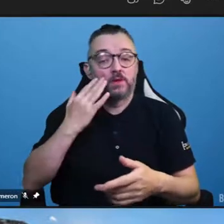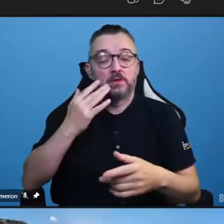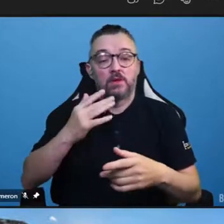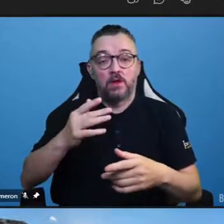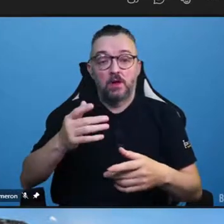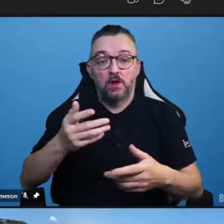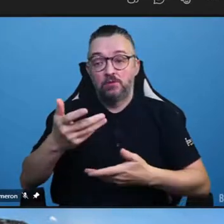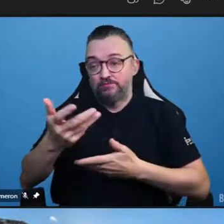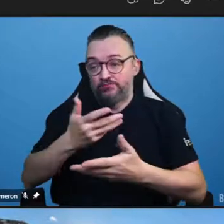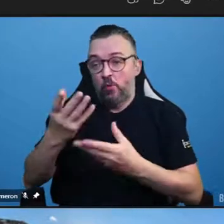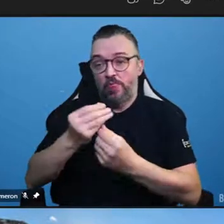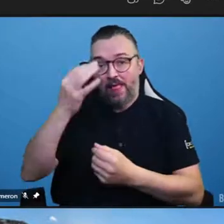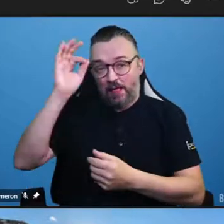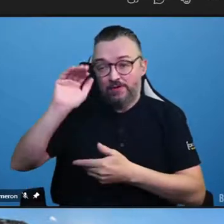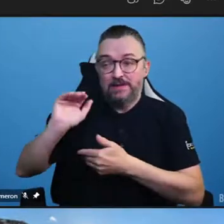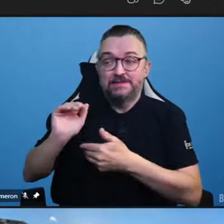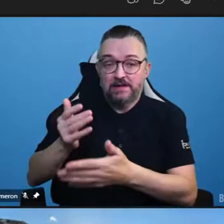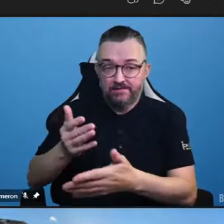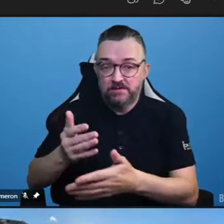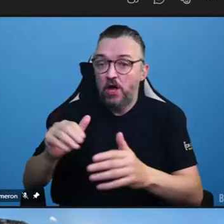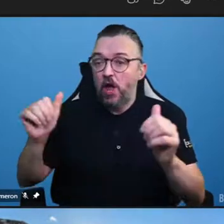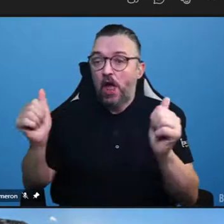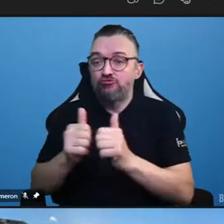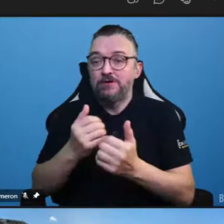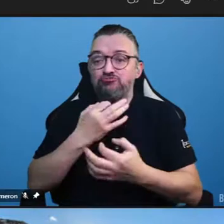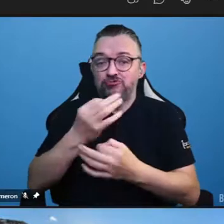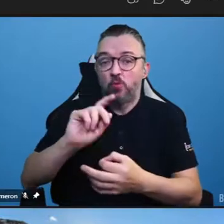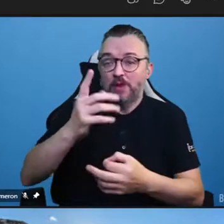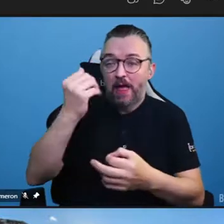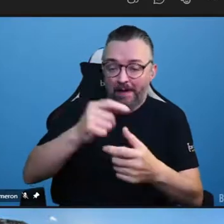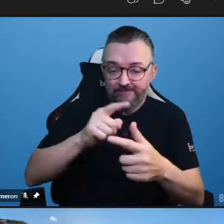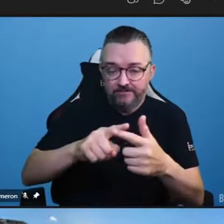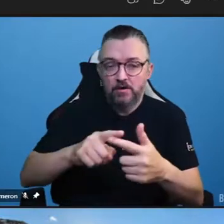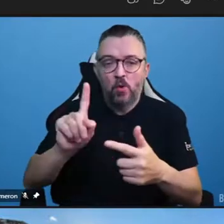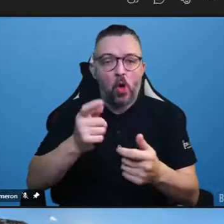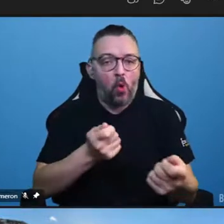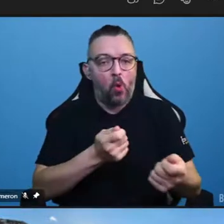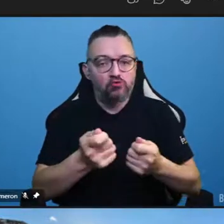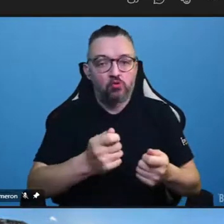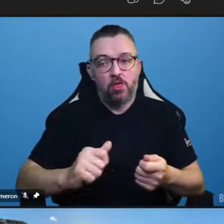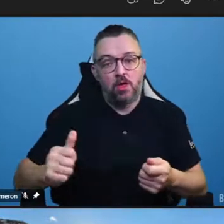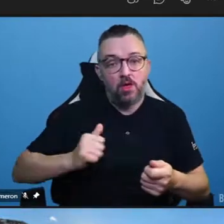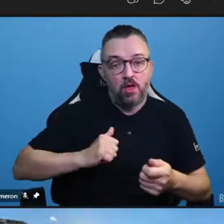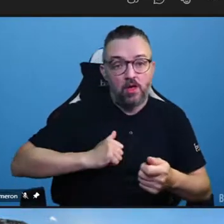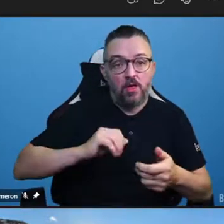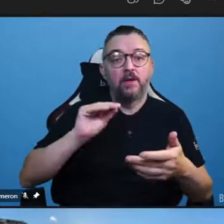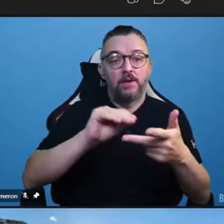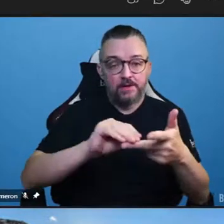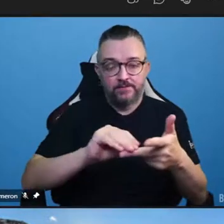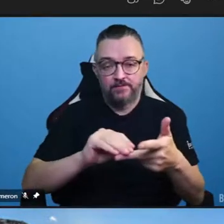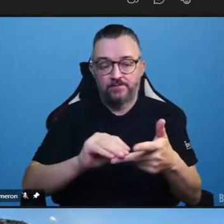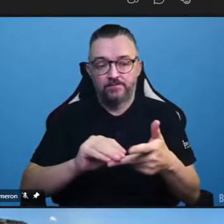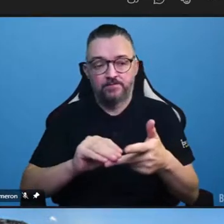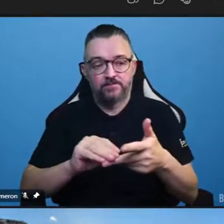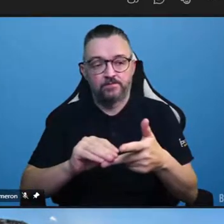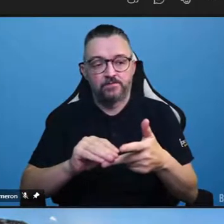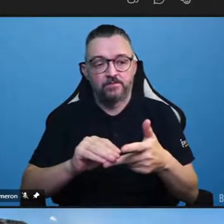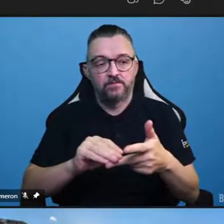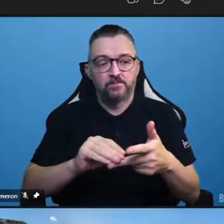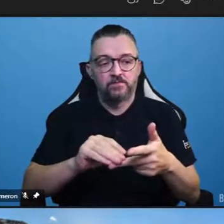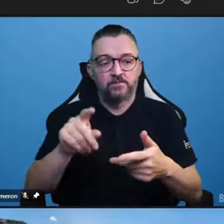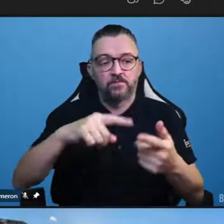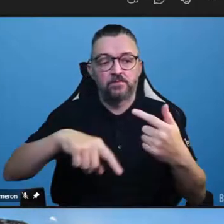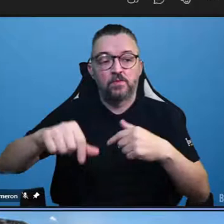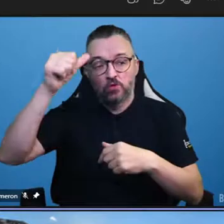Council Services, agree what the risks are and what the controls are that we intend to test. Now, you'll be aware that